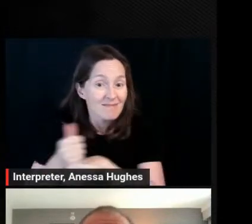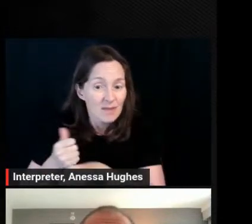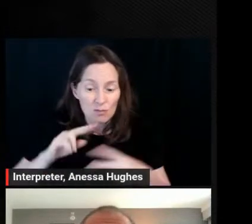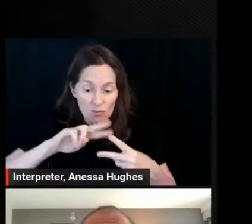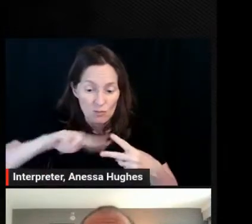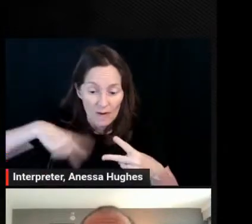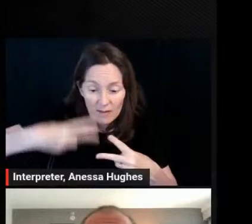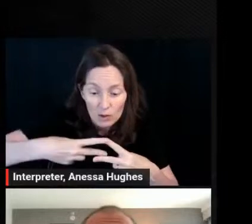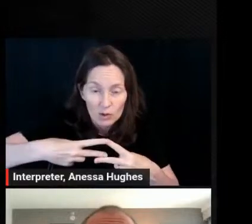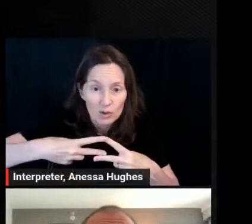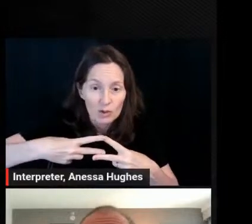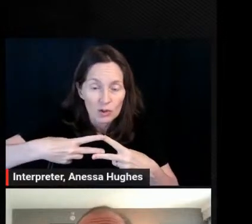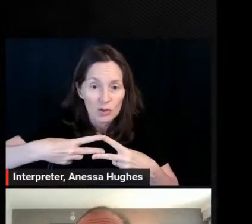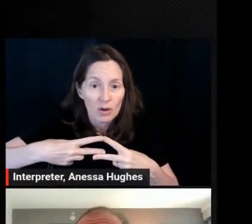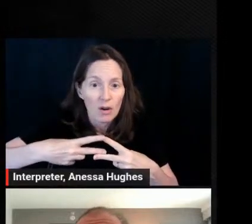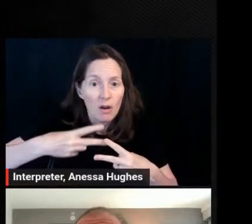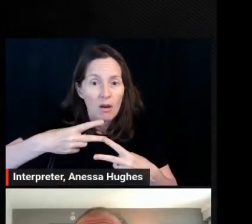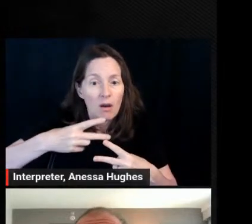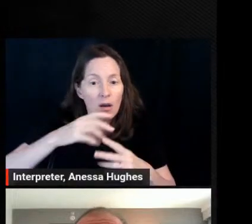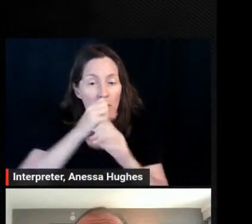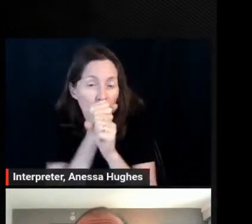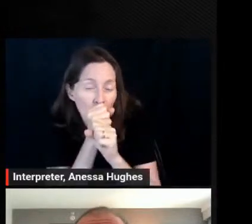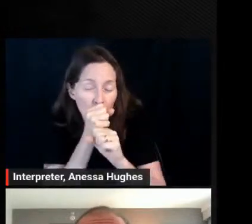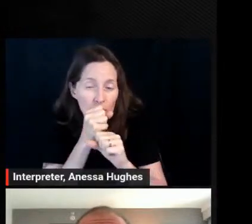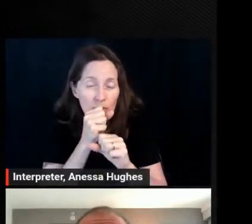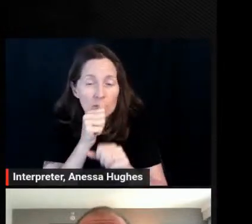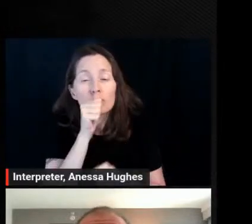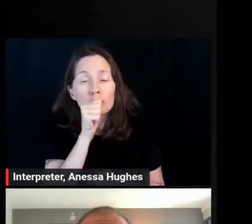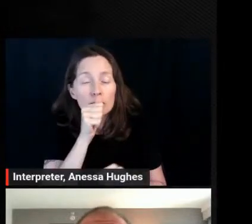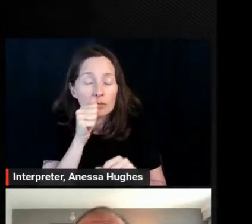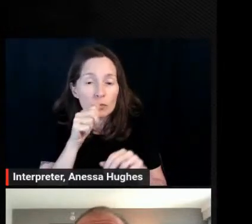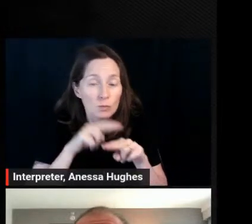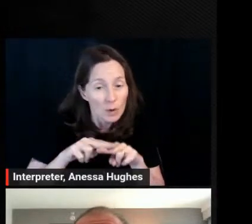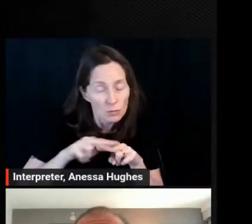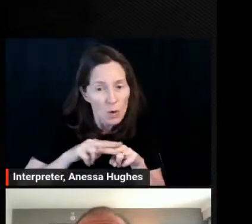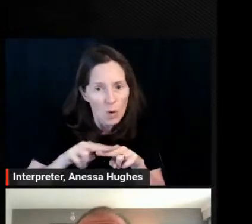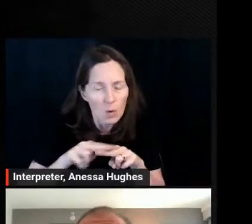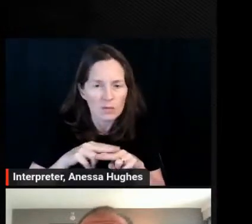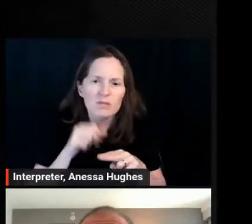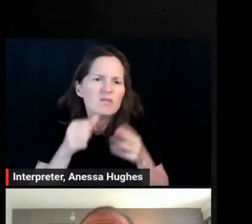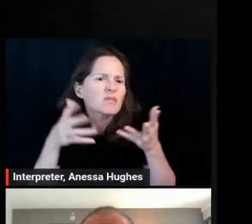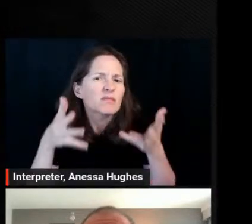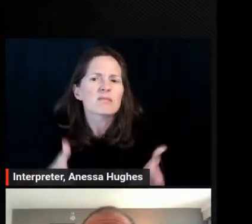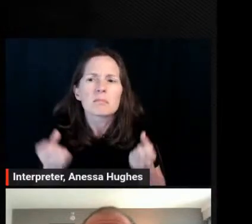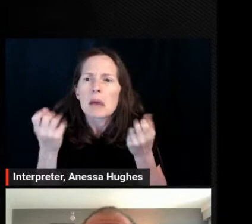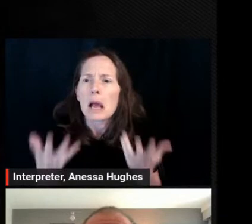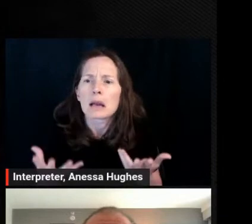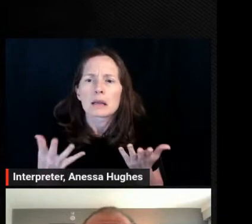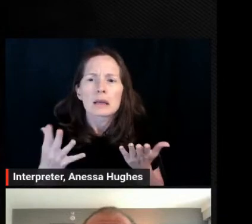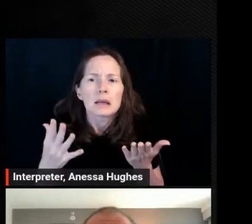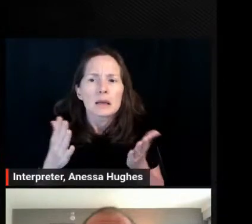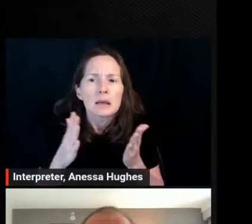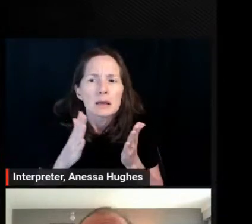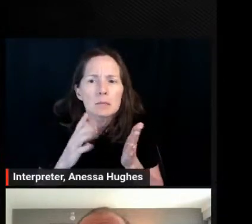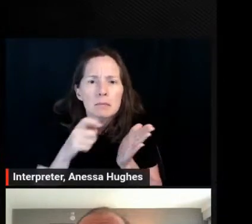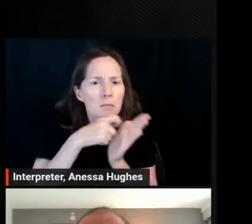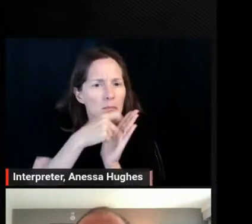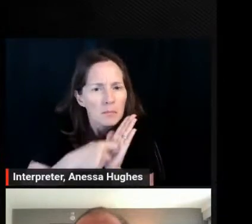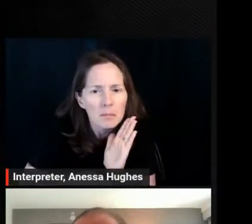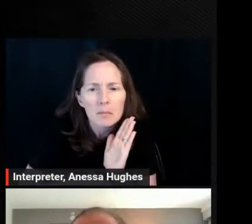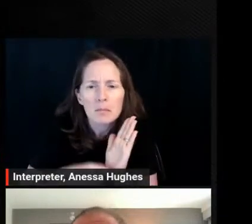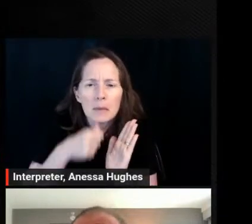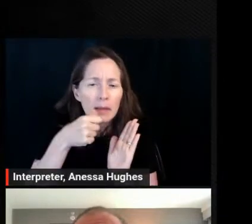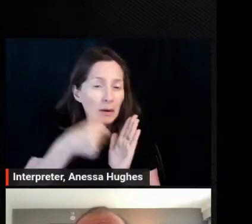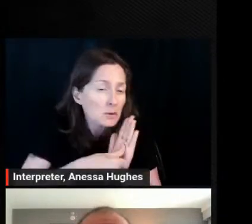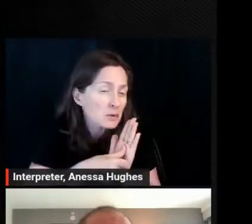or bundles of private letters for historians like me to read and examine. Kidnappers